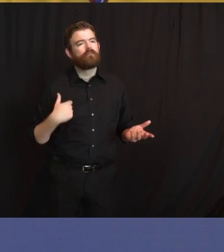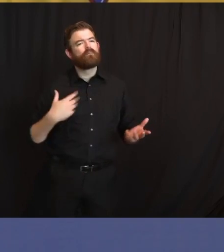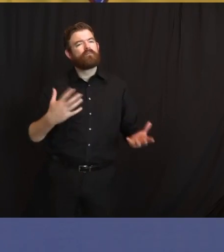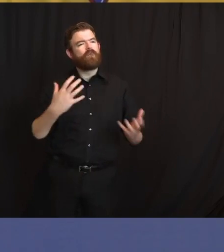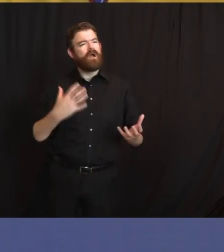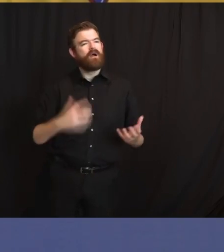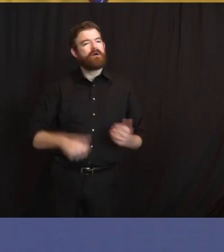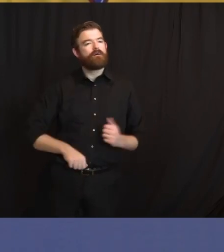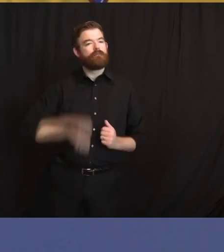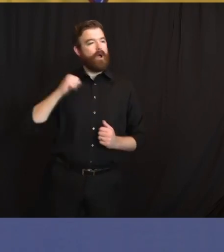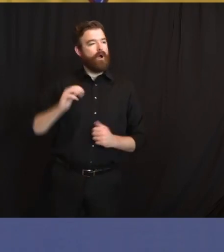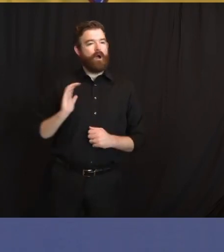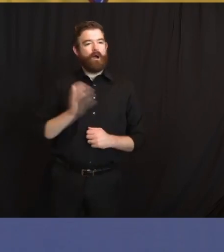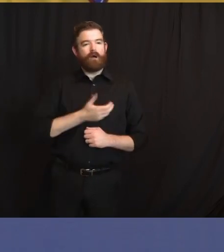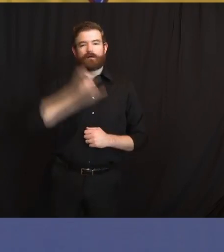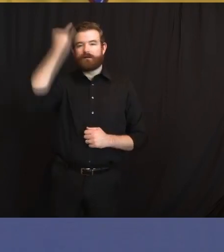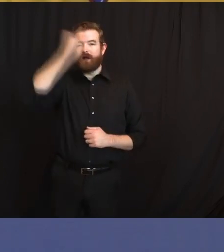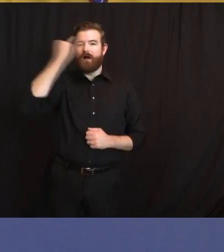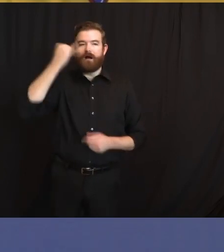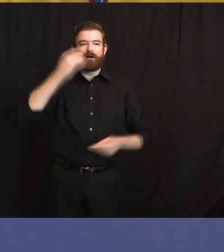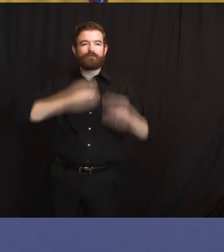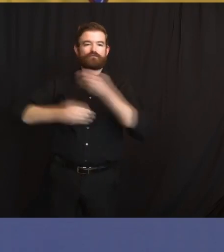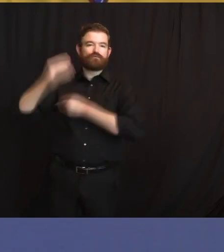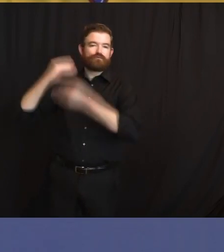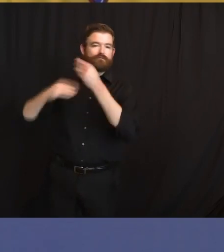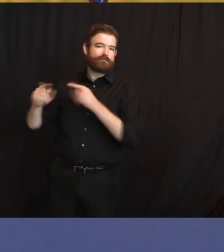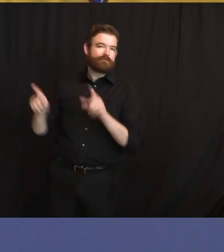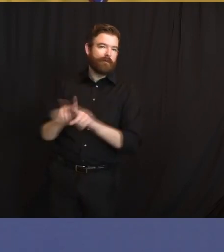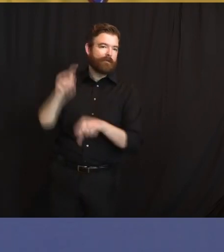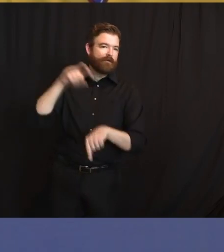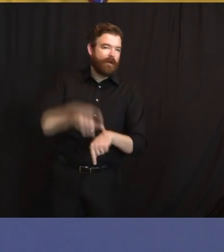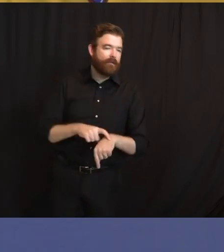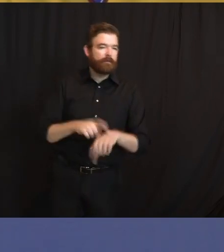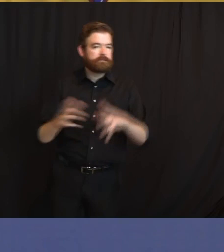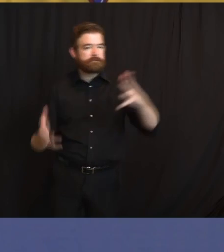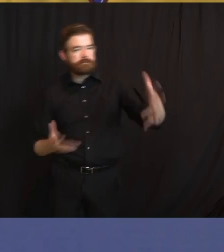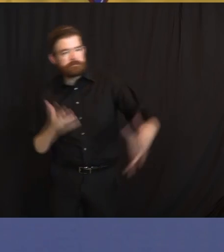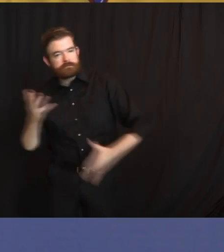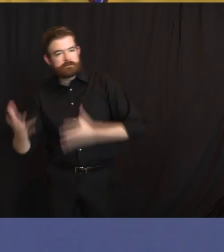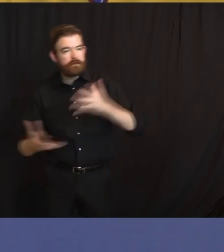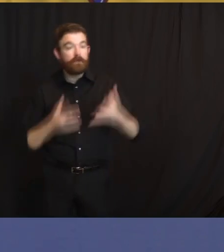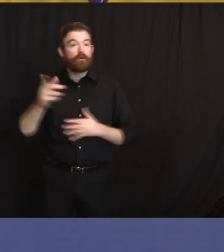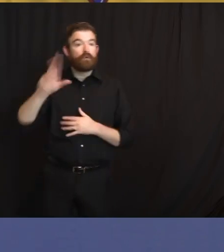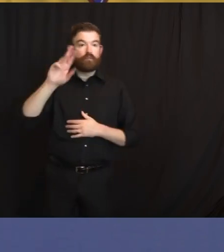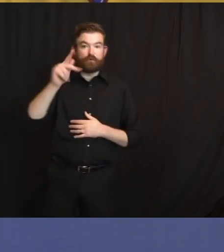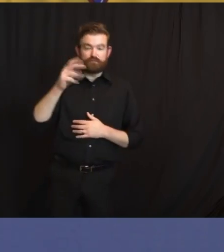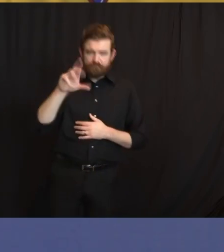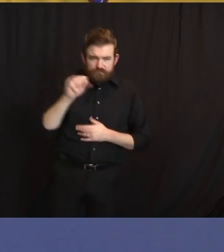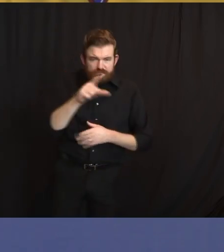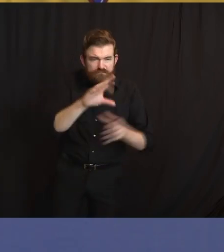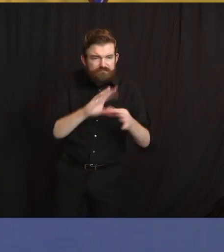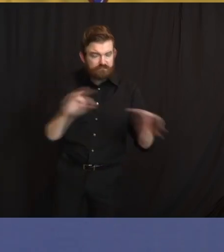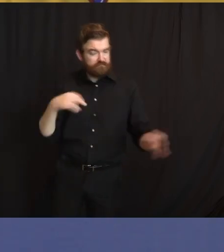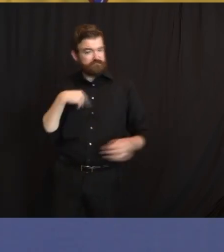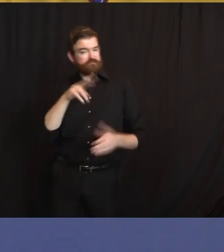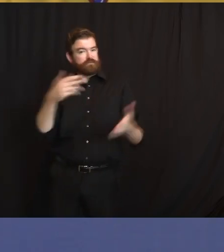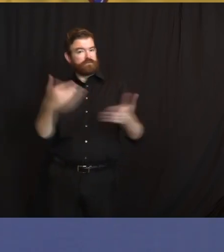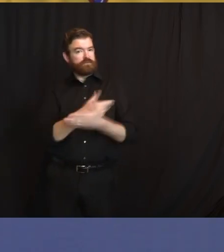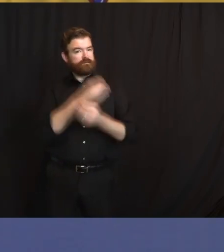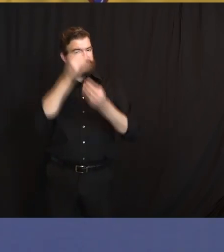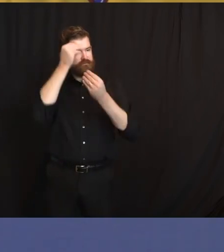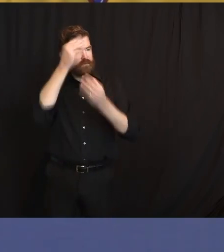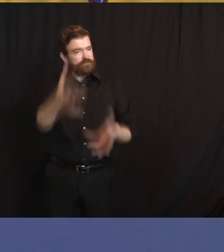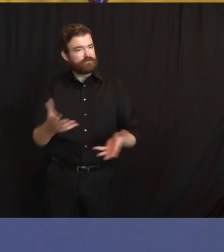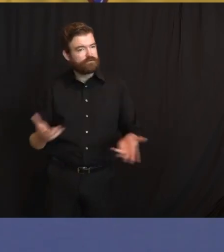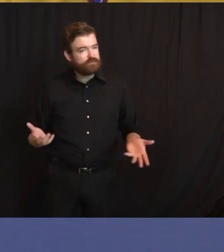celebrate that. So I'll come back to you on Rutgers. I've not ever been asked that question, but that's a general sort of precept for